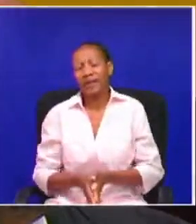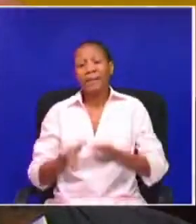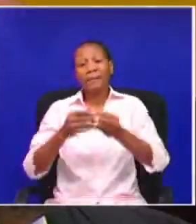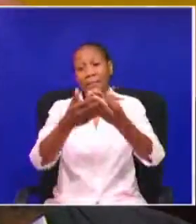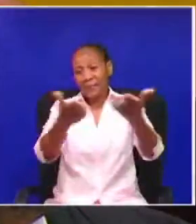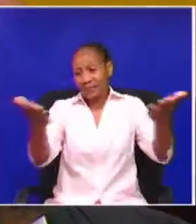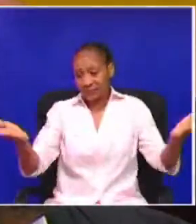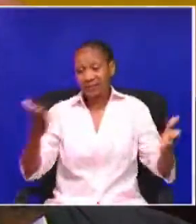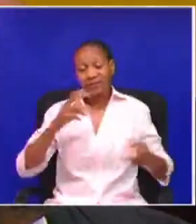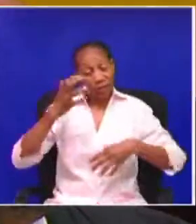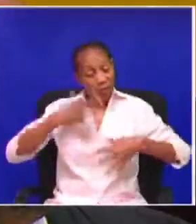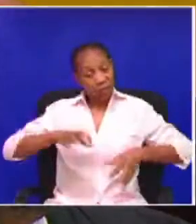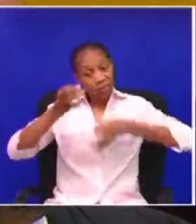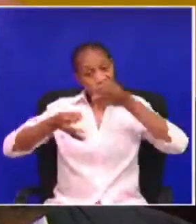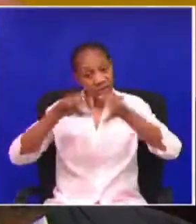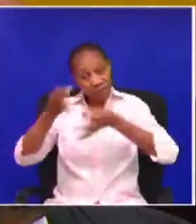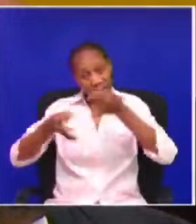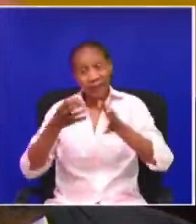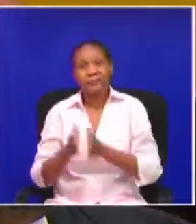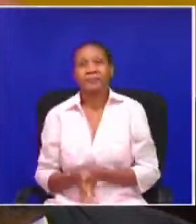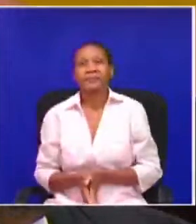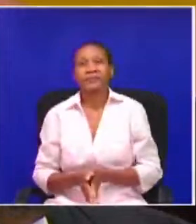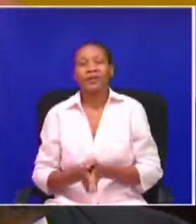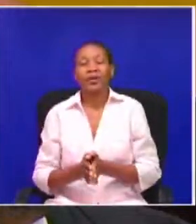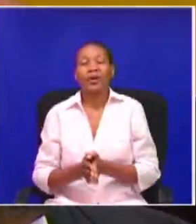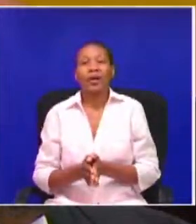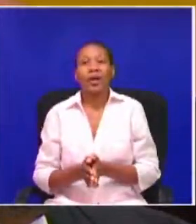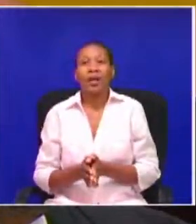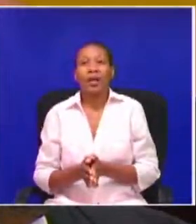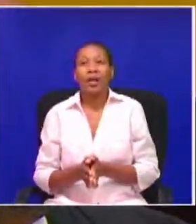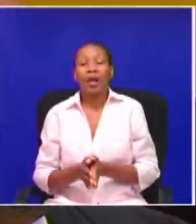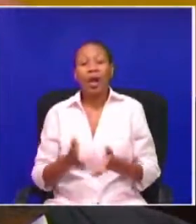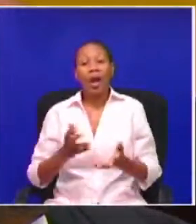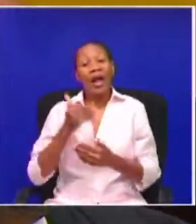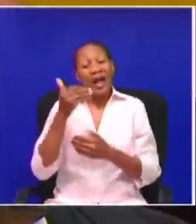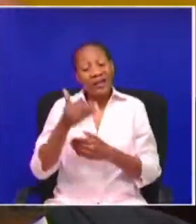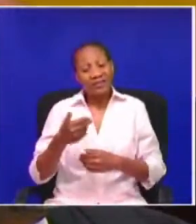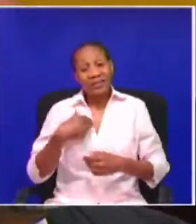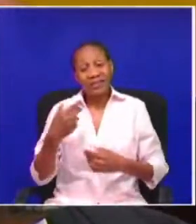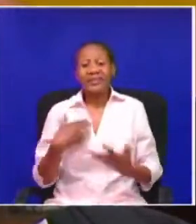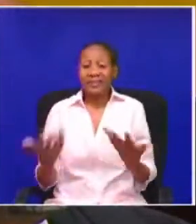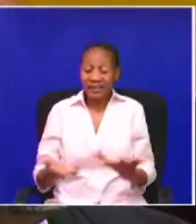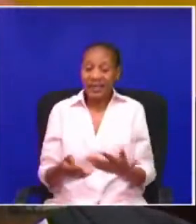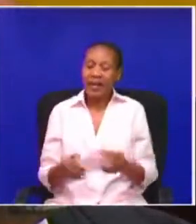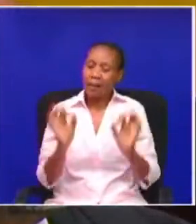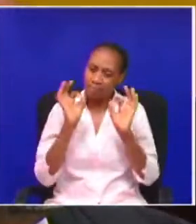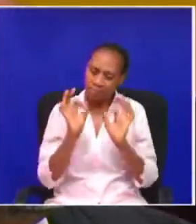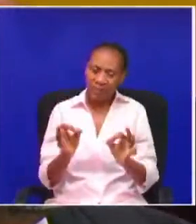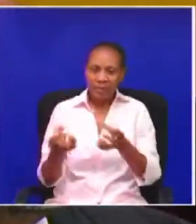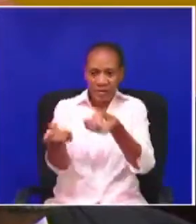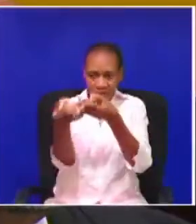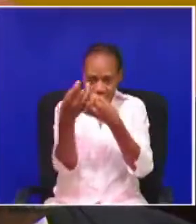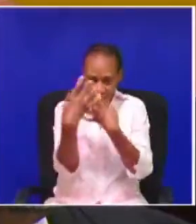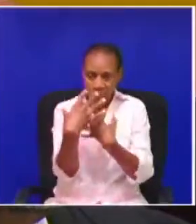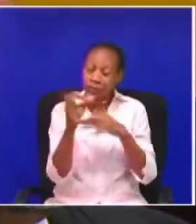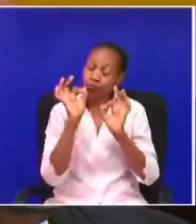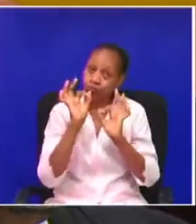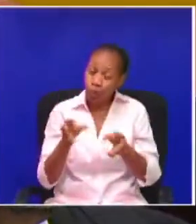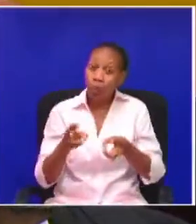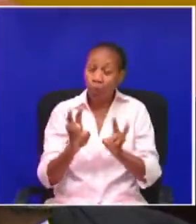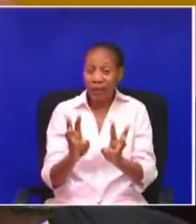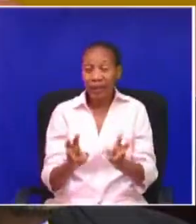members, that once the Speaker has been appropriately informed